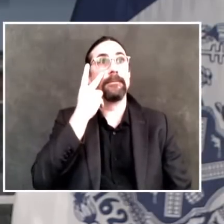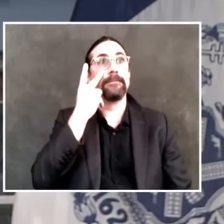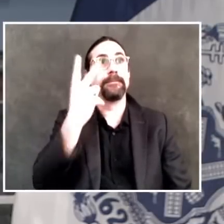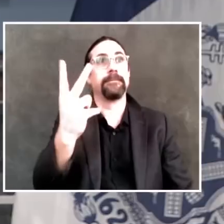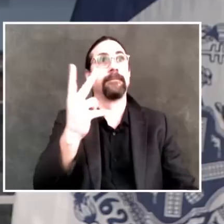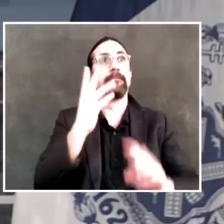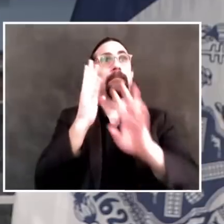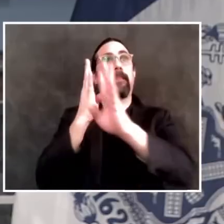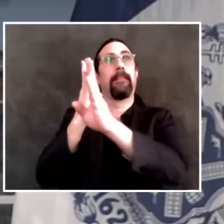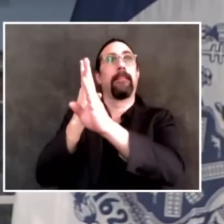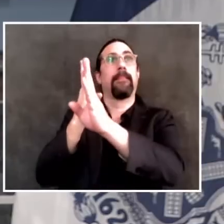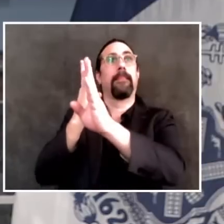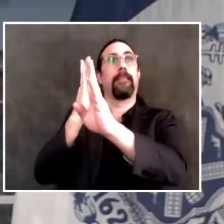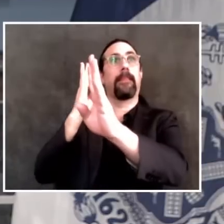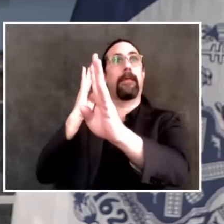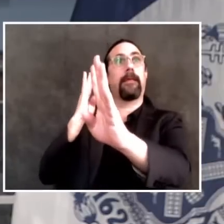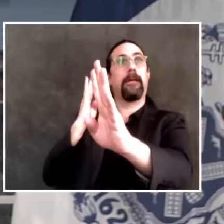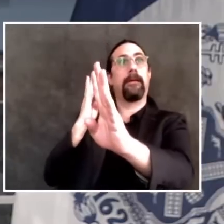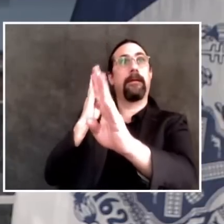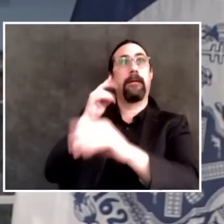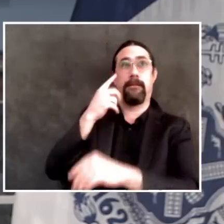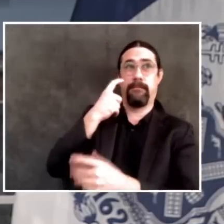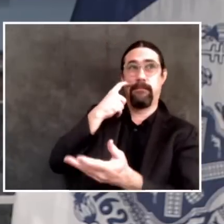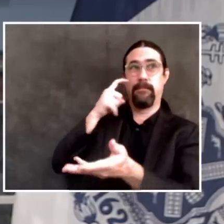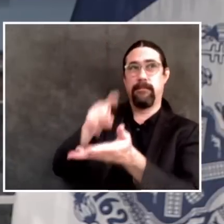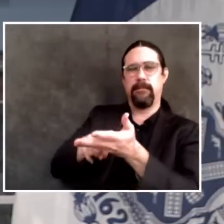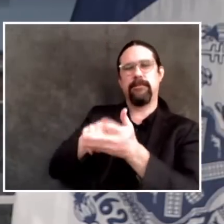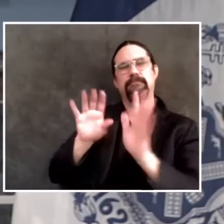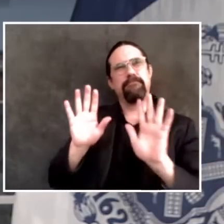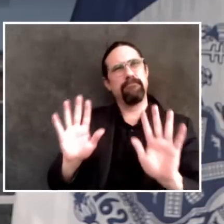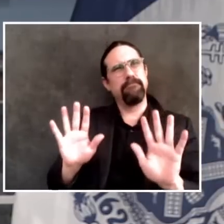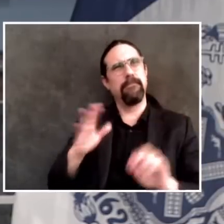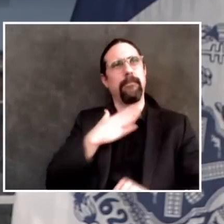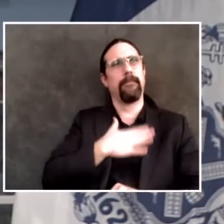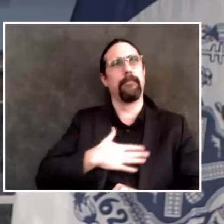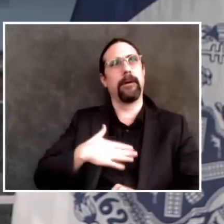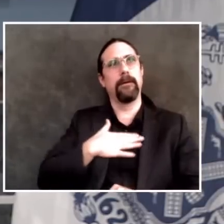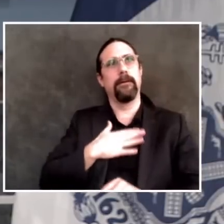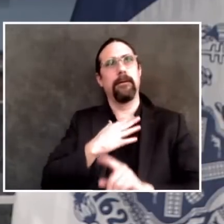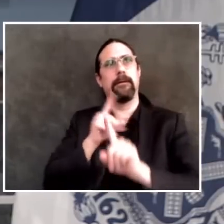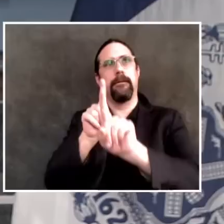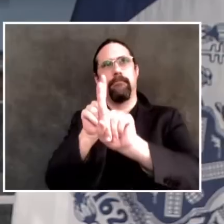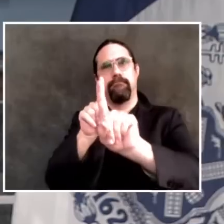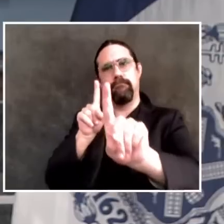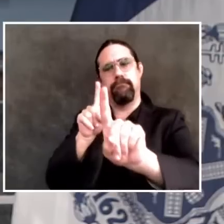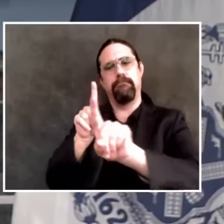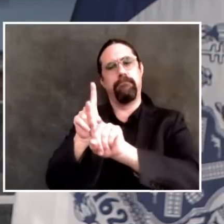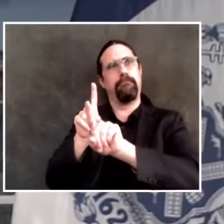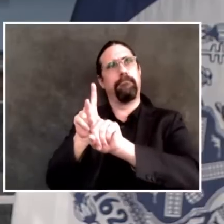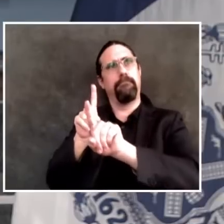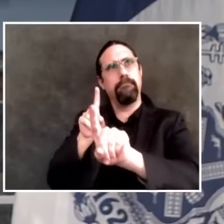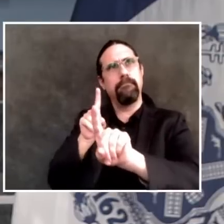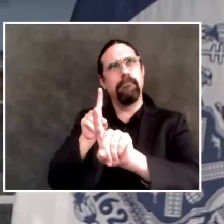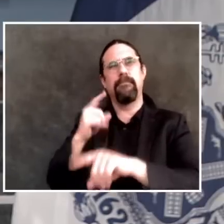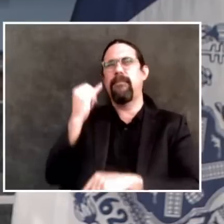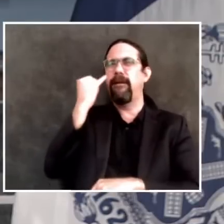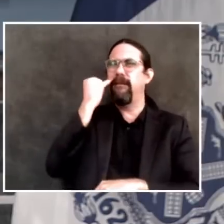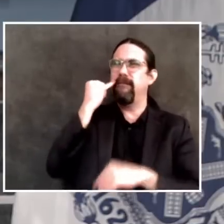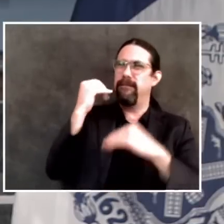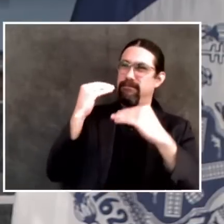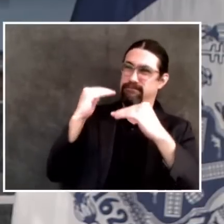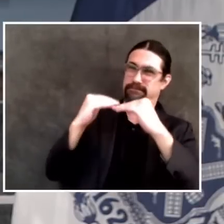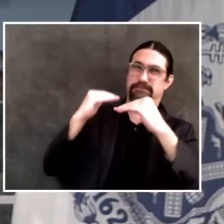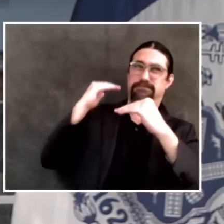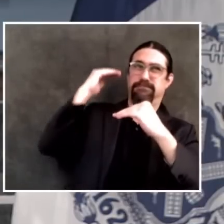if you see anything where social distancing is not being practiced, call 311 right away, and NYPD or other agencies will come there